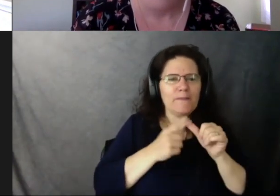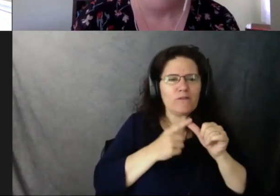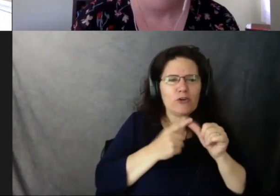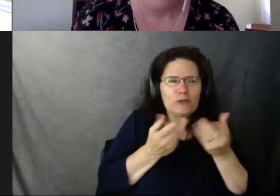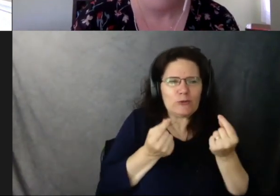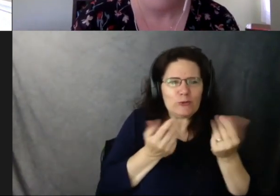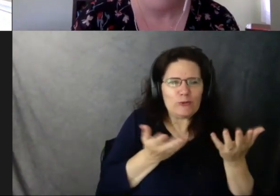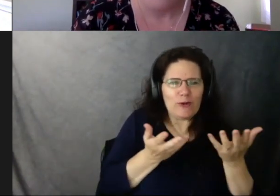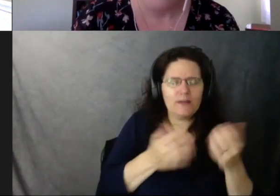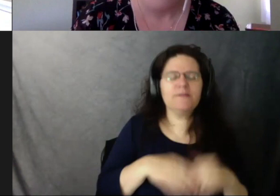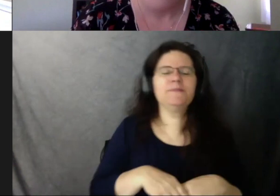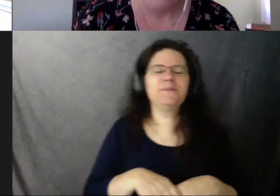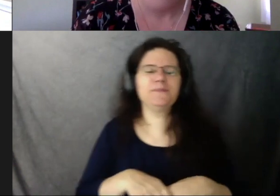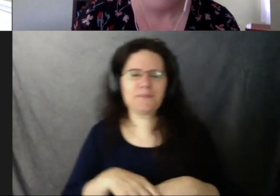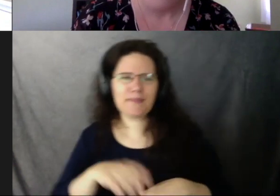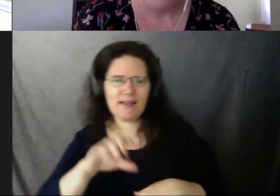Okay, so are you